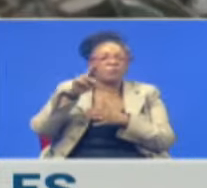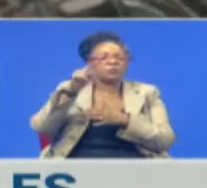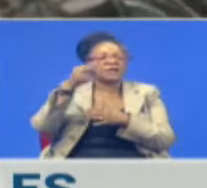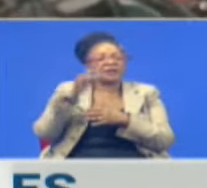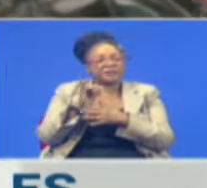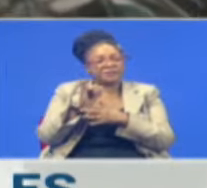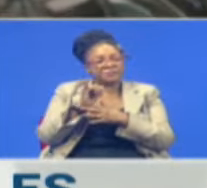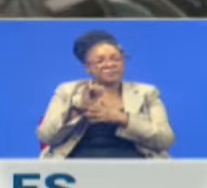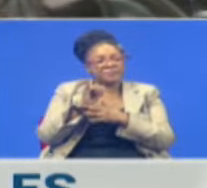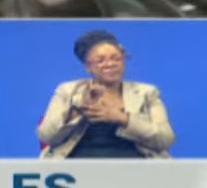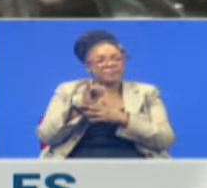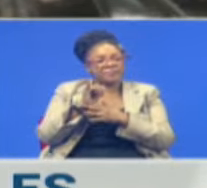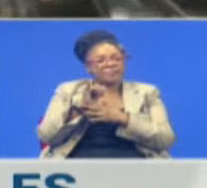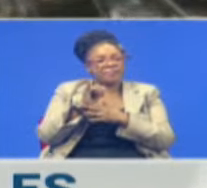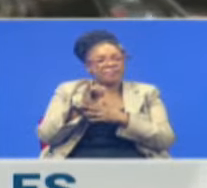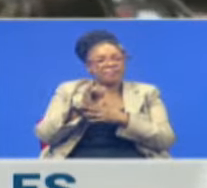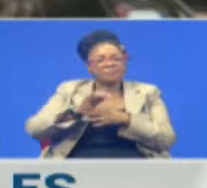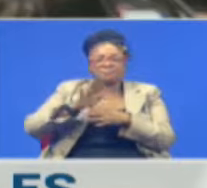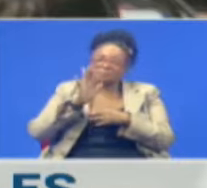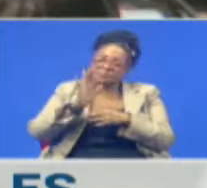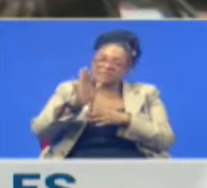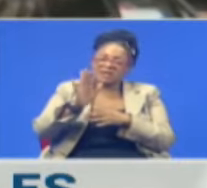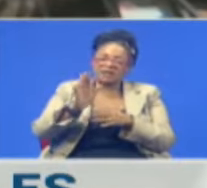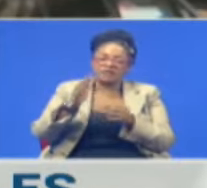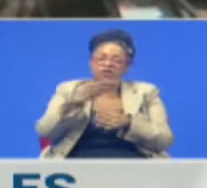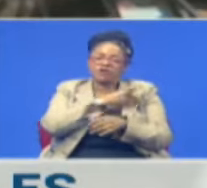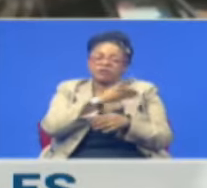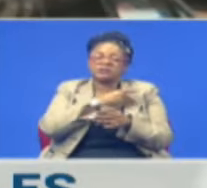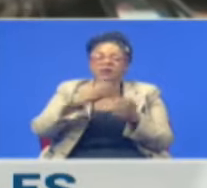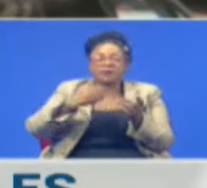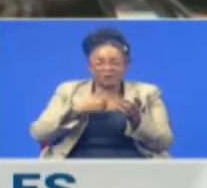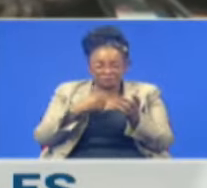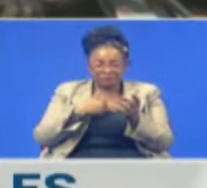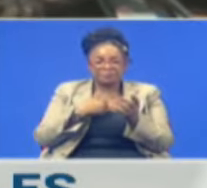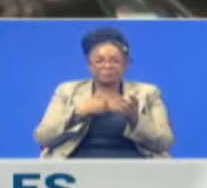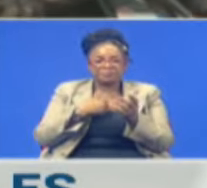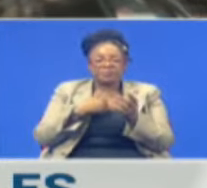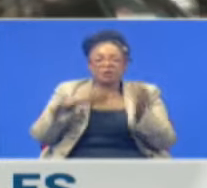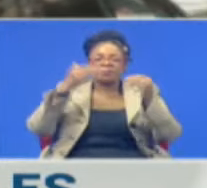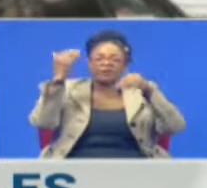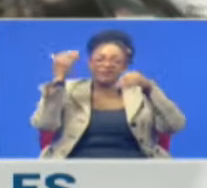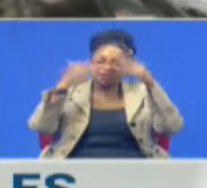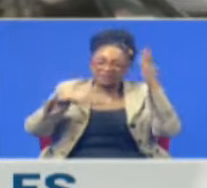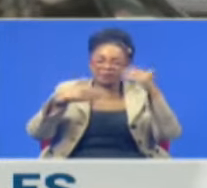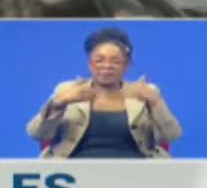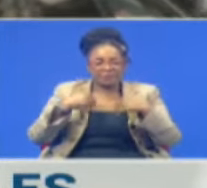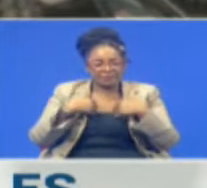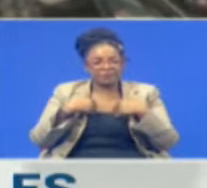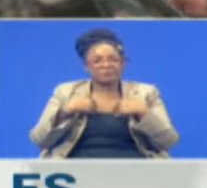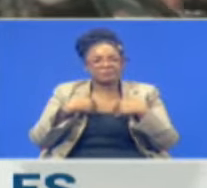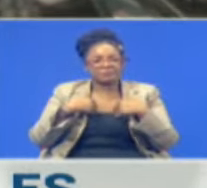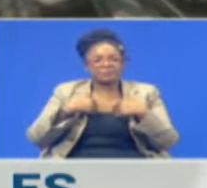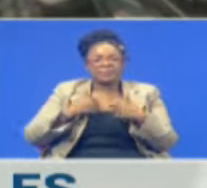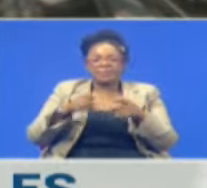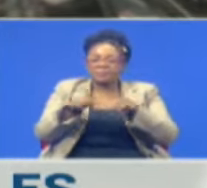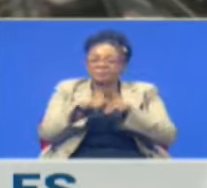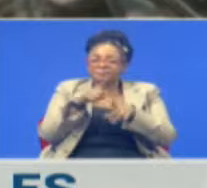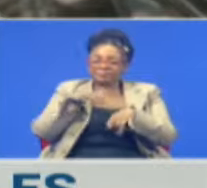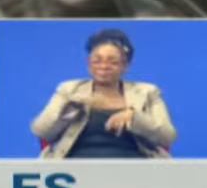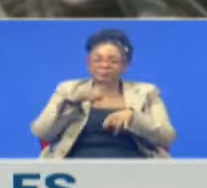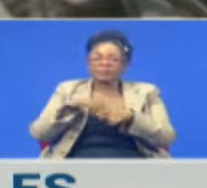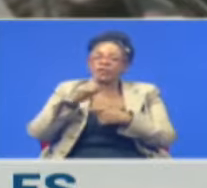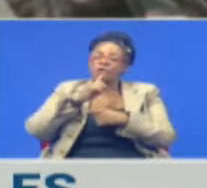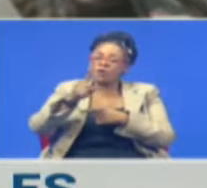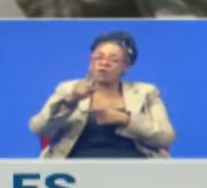kwamba. Mutahi Kagwe ako na madaktari, ako na maprofesa. Na hata alipokuwa akifanya ile order ya